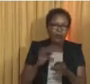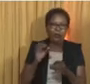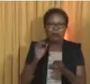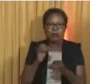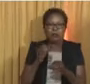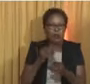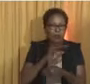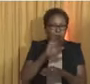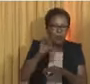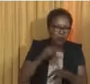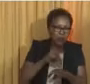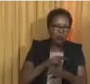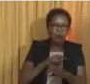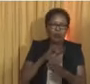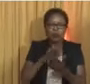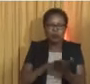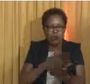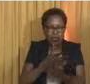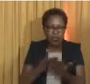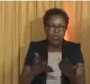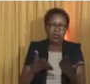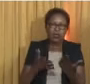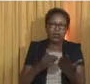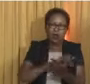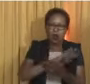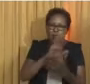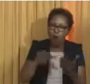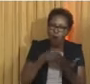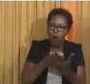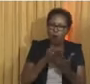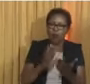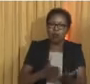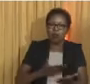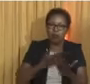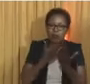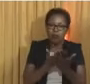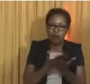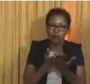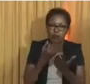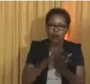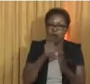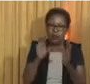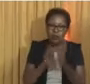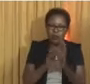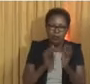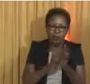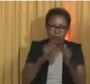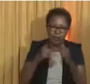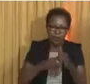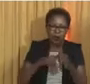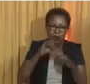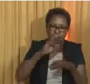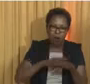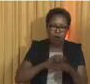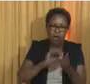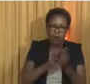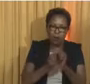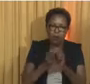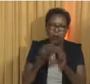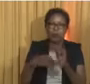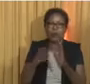and structure of devolved government, or the provisions of Chapter 16 on amendment of the Constitution.